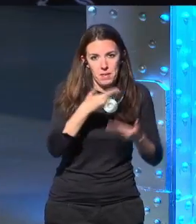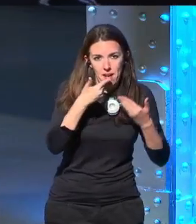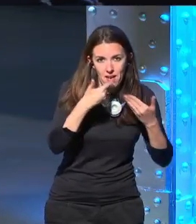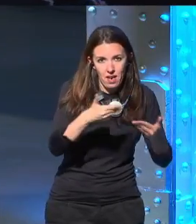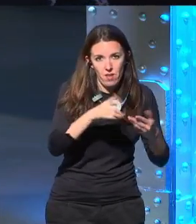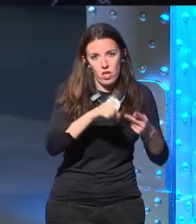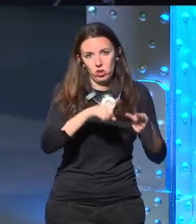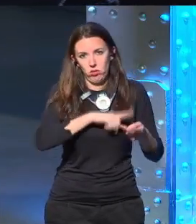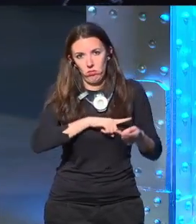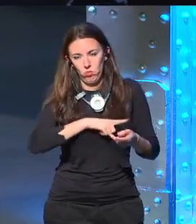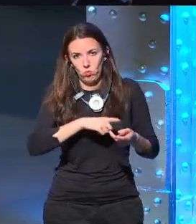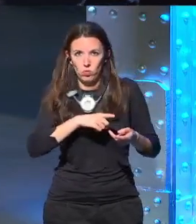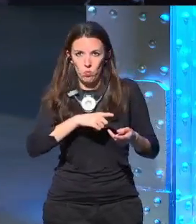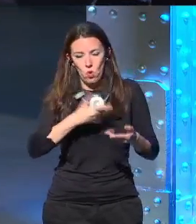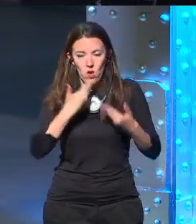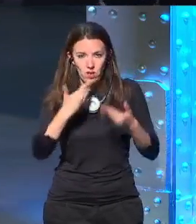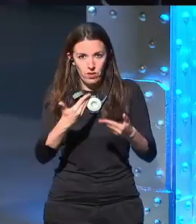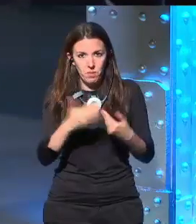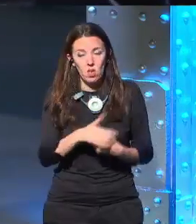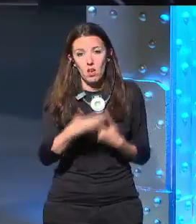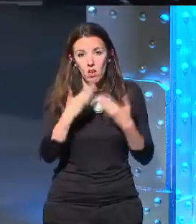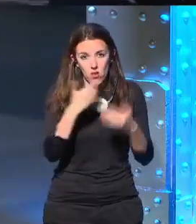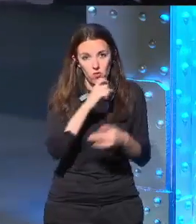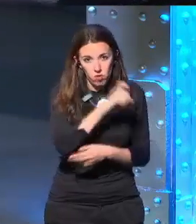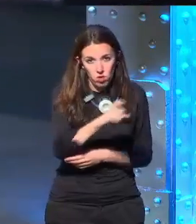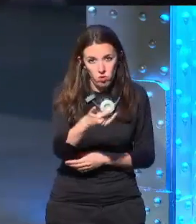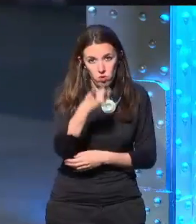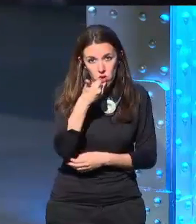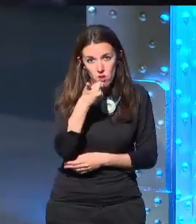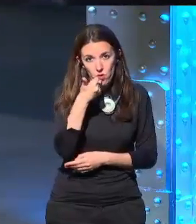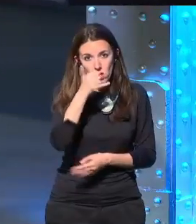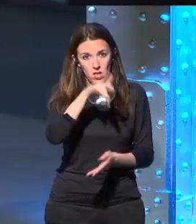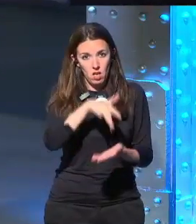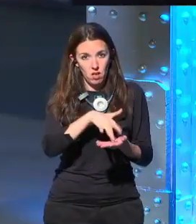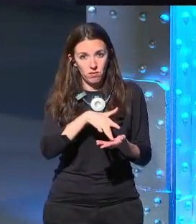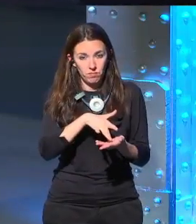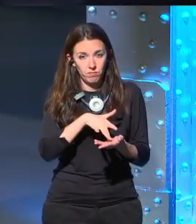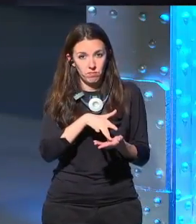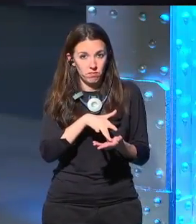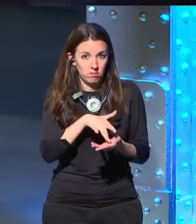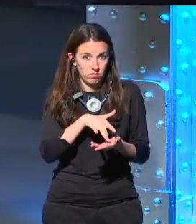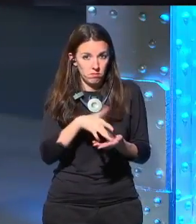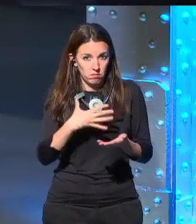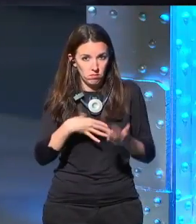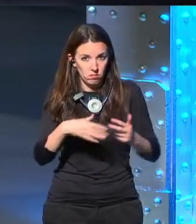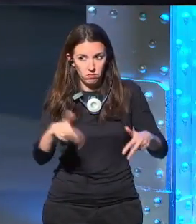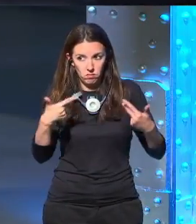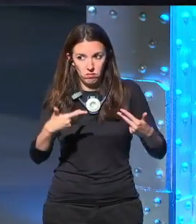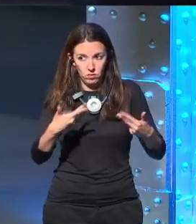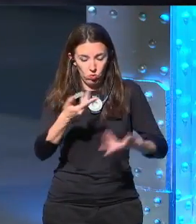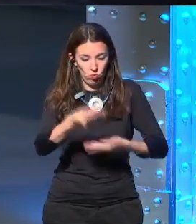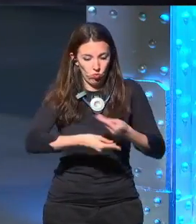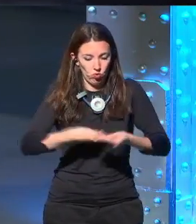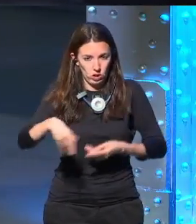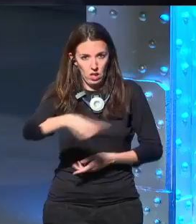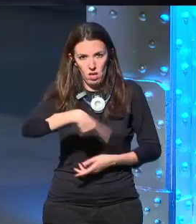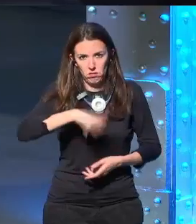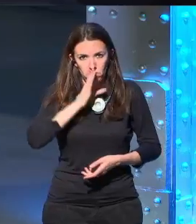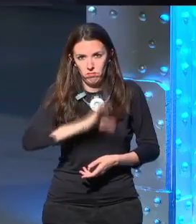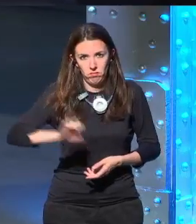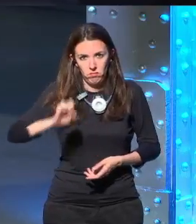And of course, with all of them, I mean, is of course what I mean is acknowledgement and thanks to Telefonica, who has